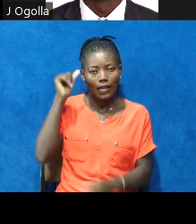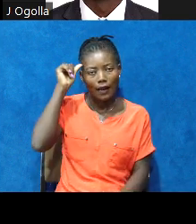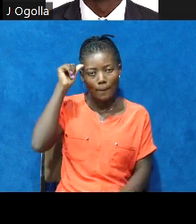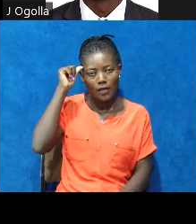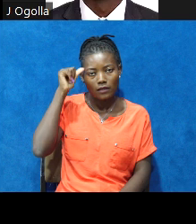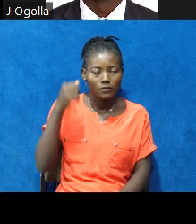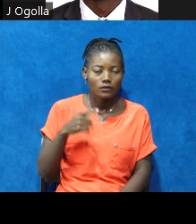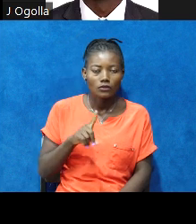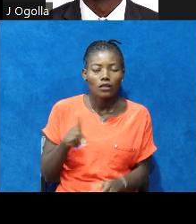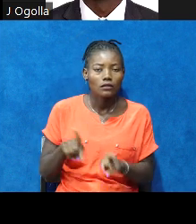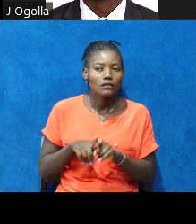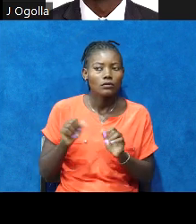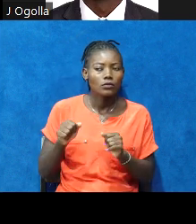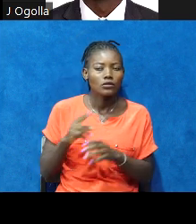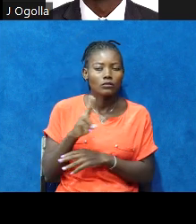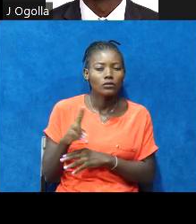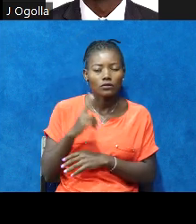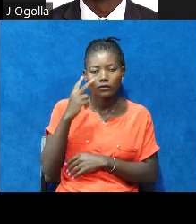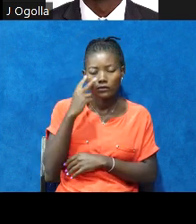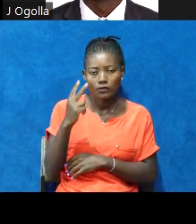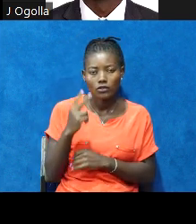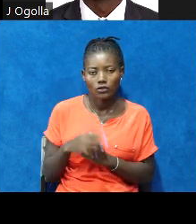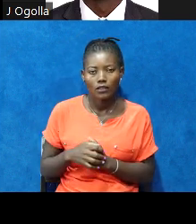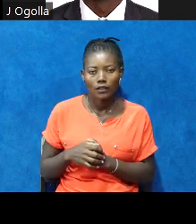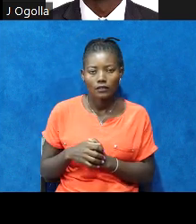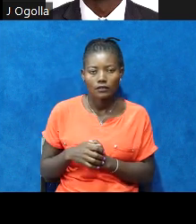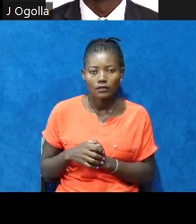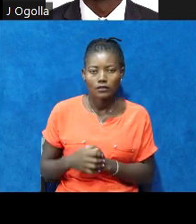ability. You can also use visualization.